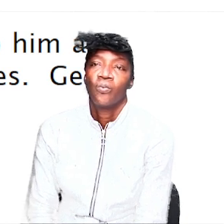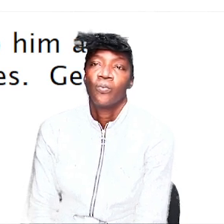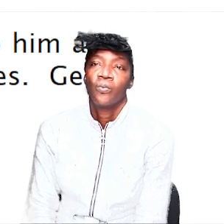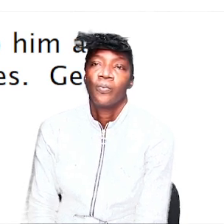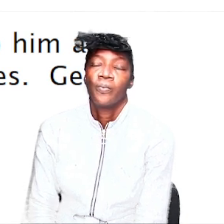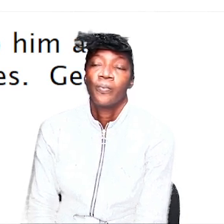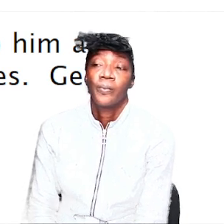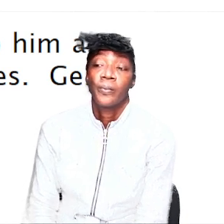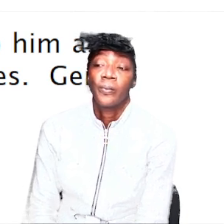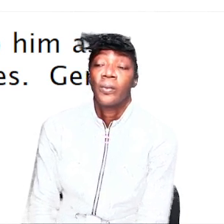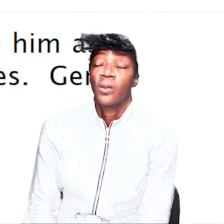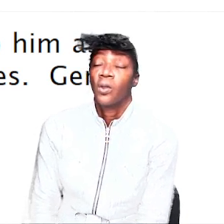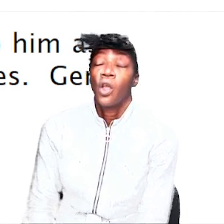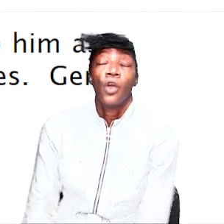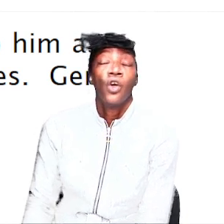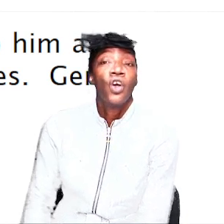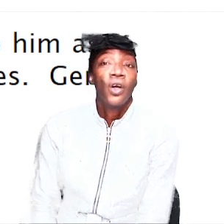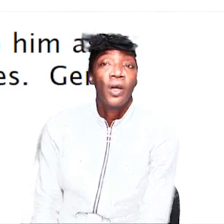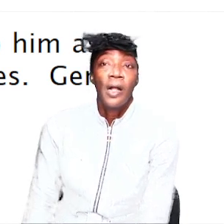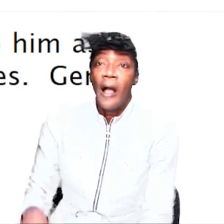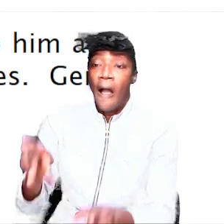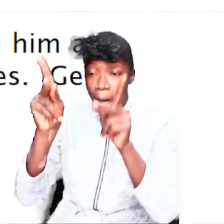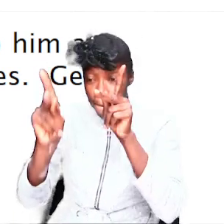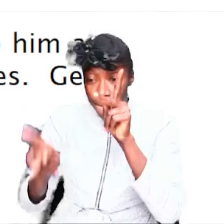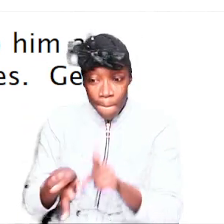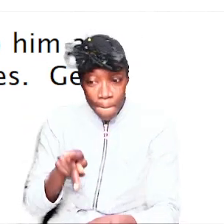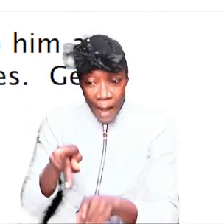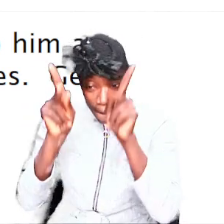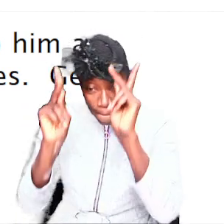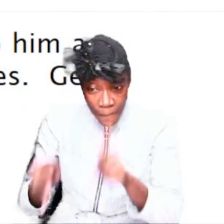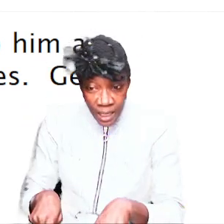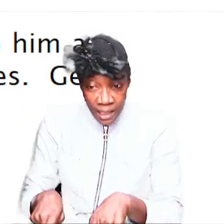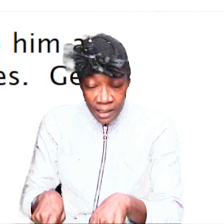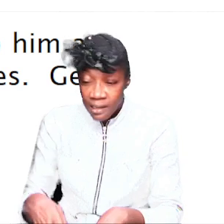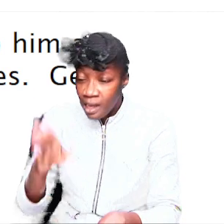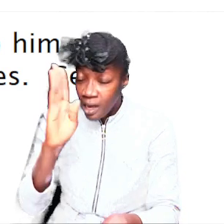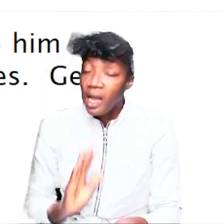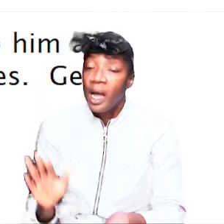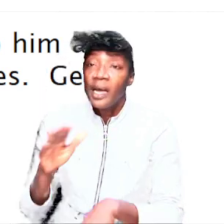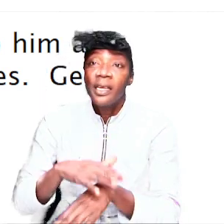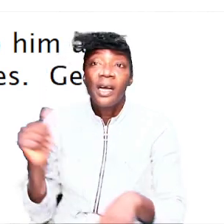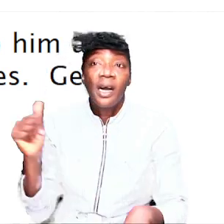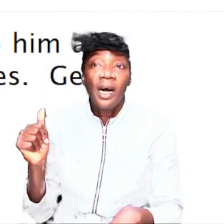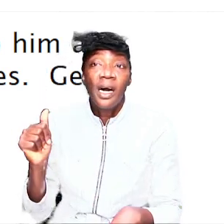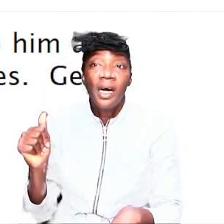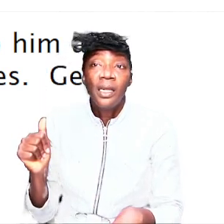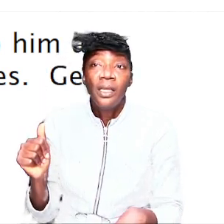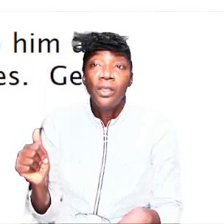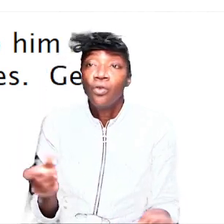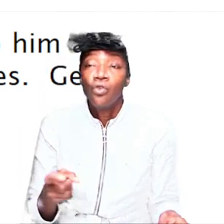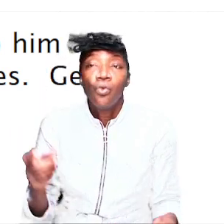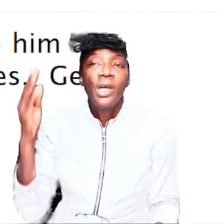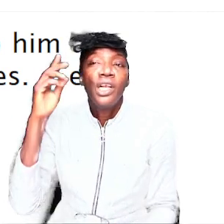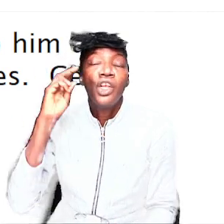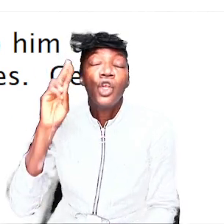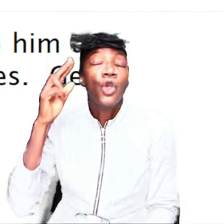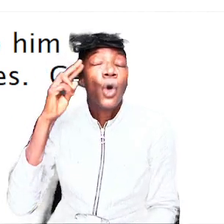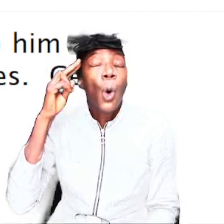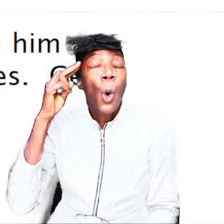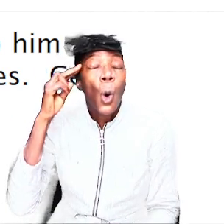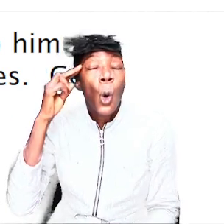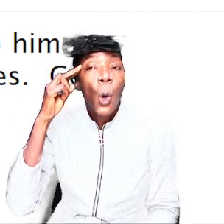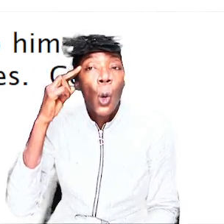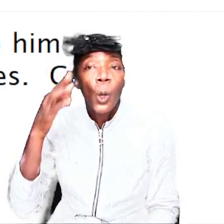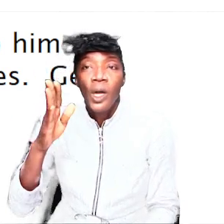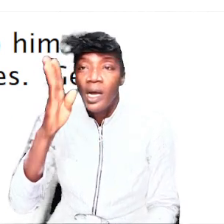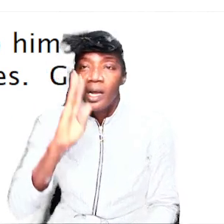So we made this point last week. We said a person that God's called to do a work will know. We said that God will